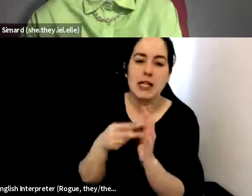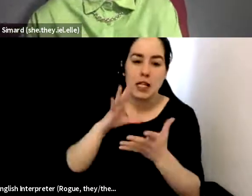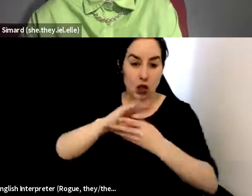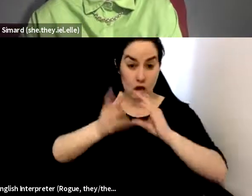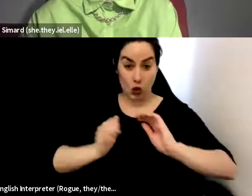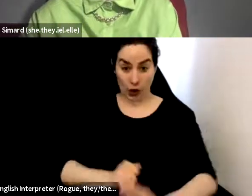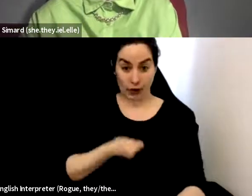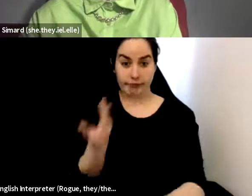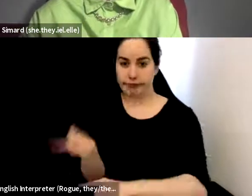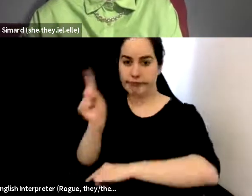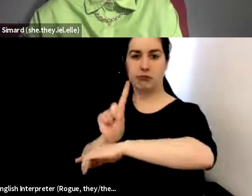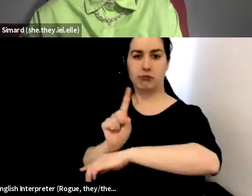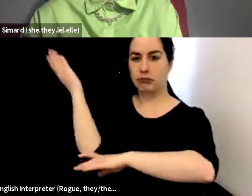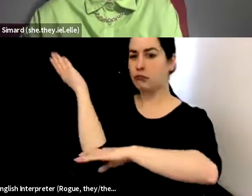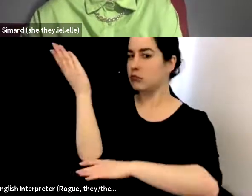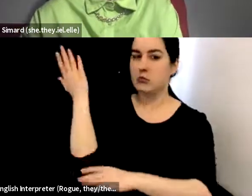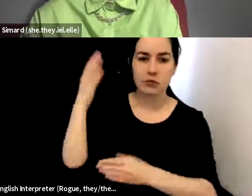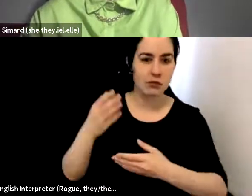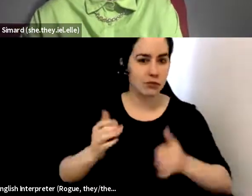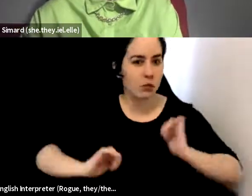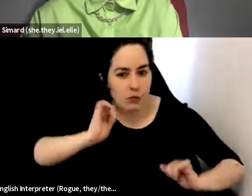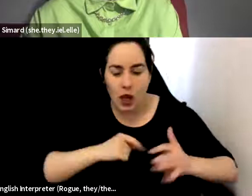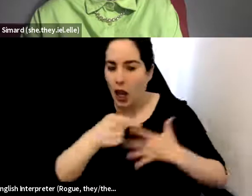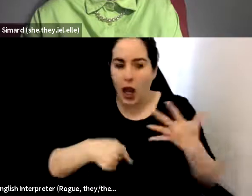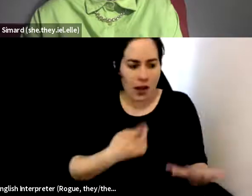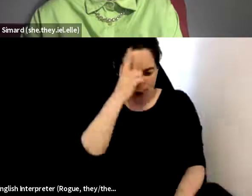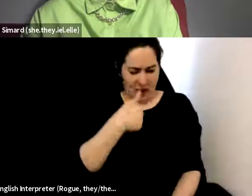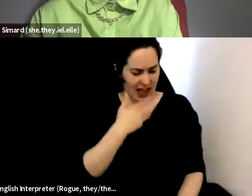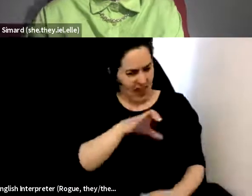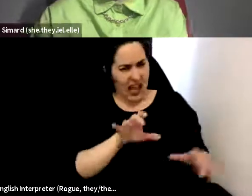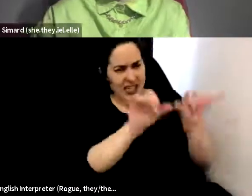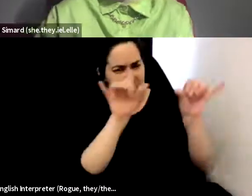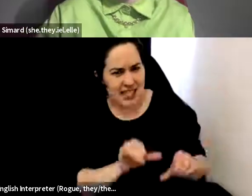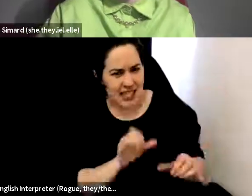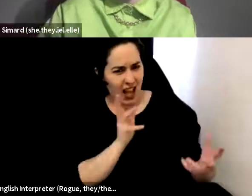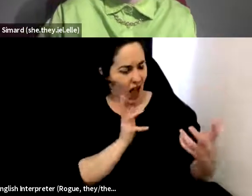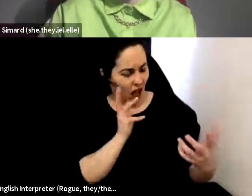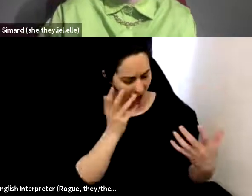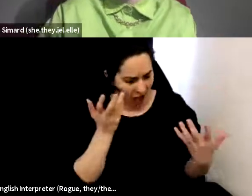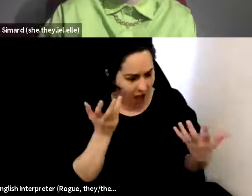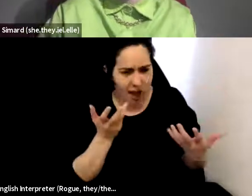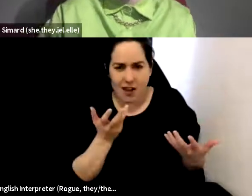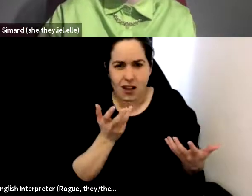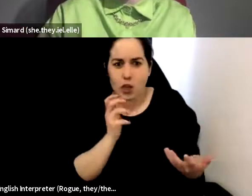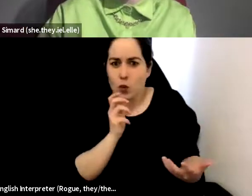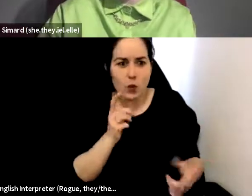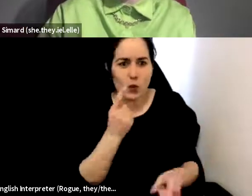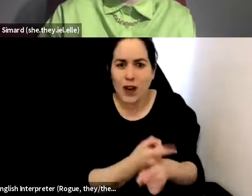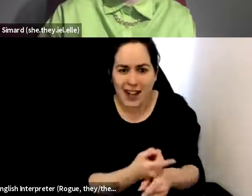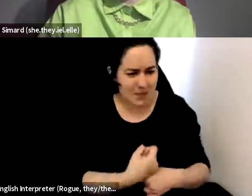you know, I it just didn't make any sense to me. And I sort of saw that over time, that, you